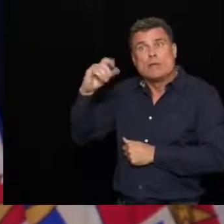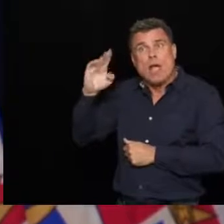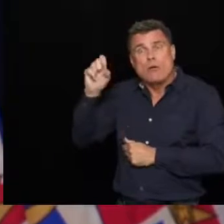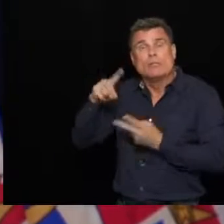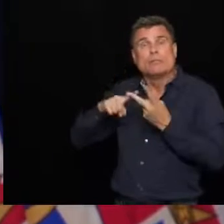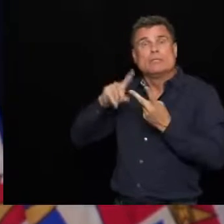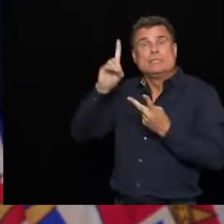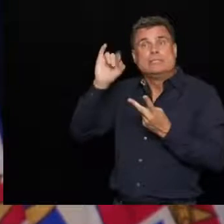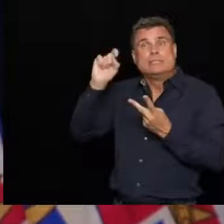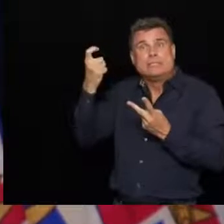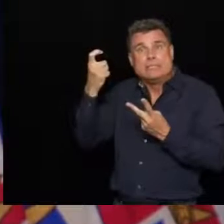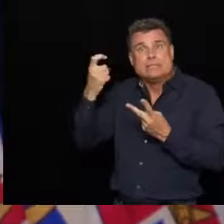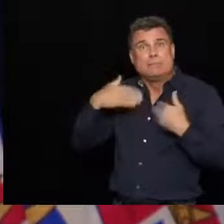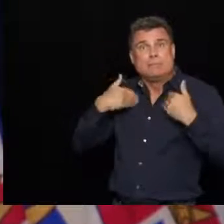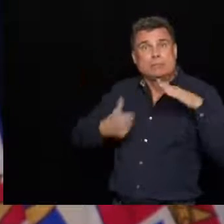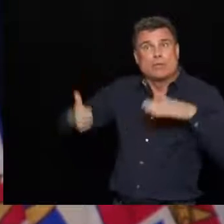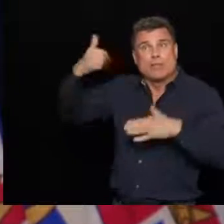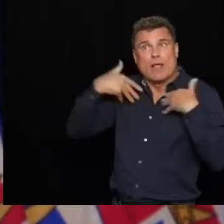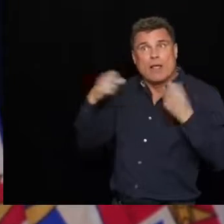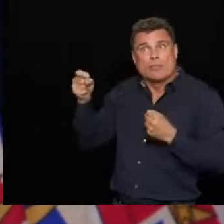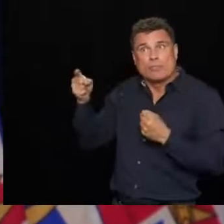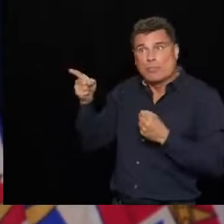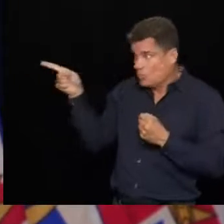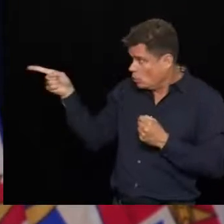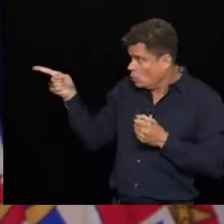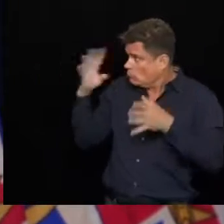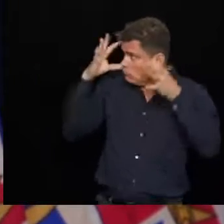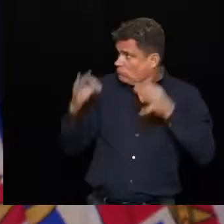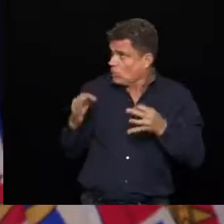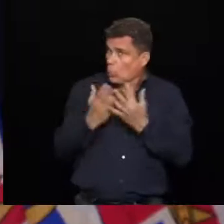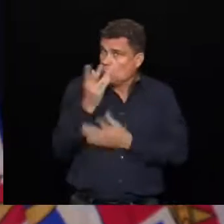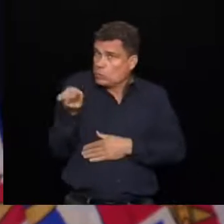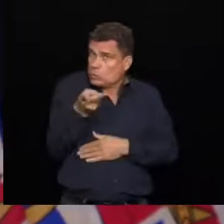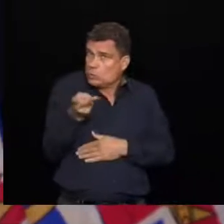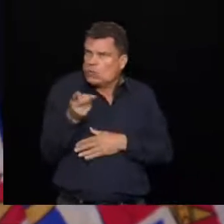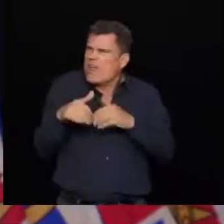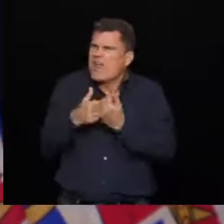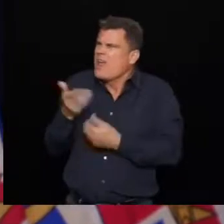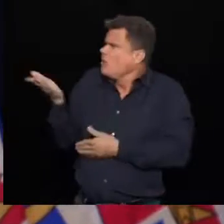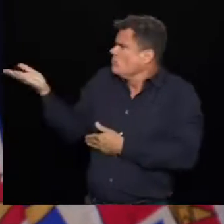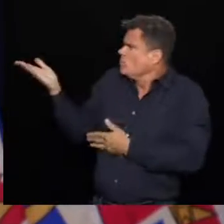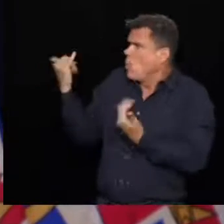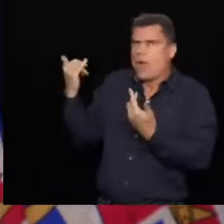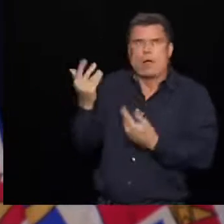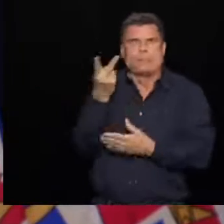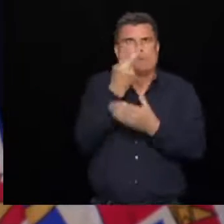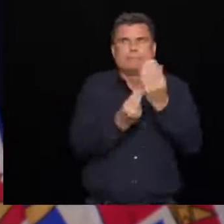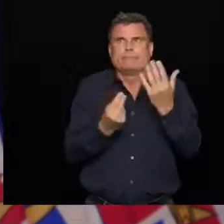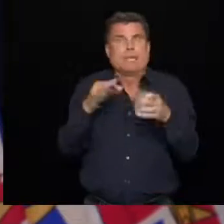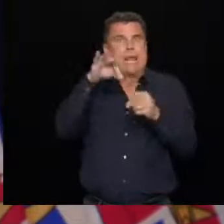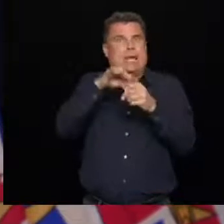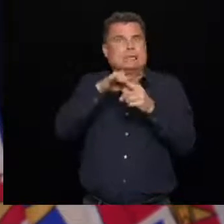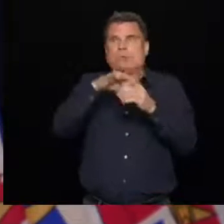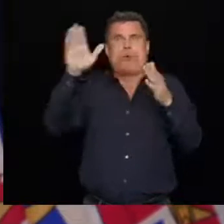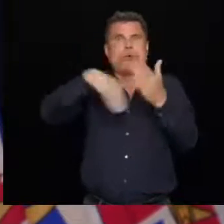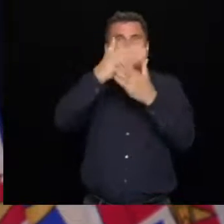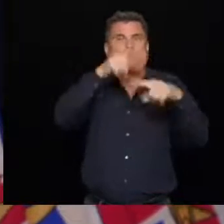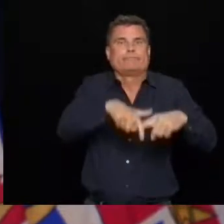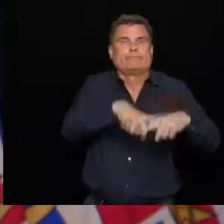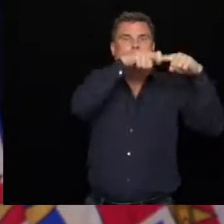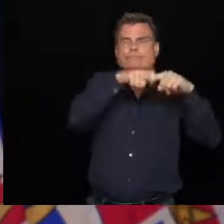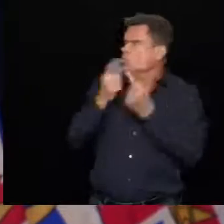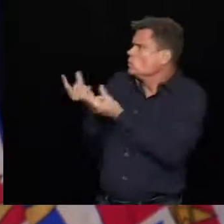two individuals rather than how has that changed now that we have an election? Yeah, so my powers are actually